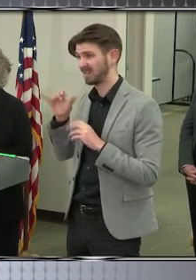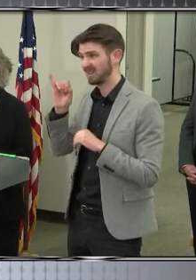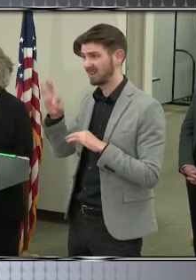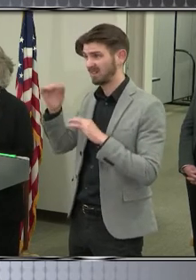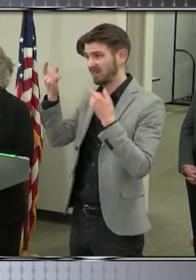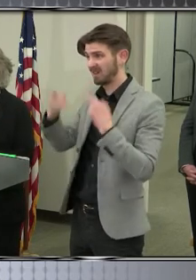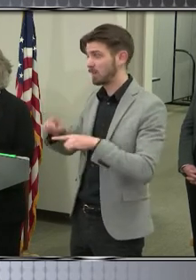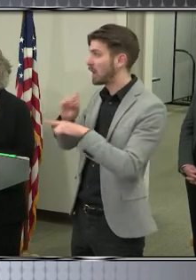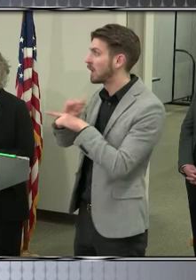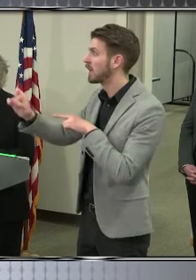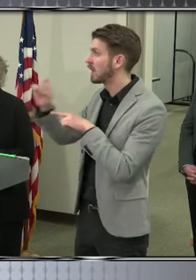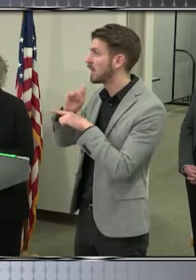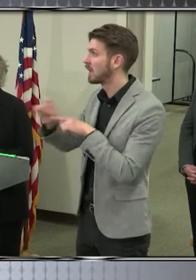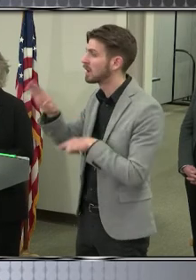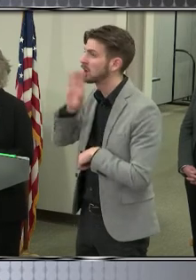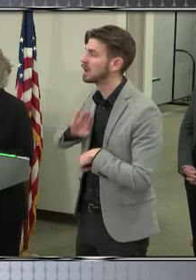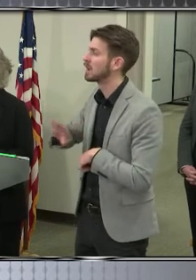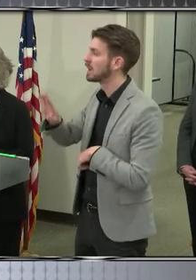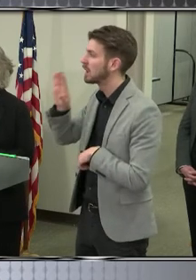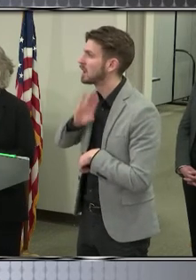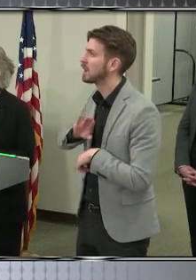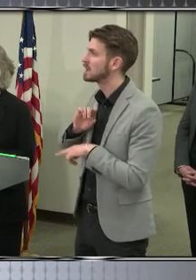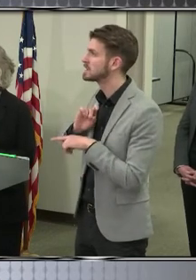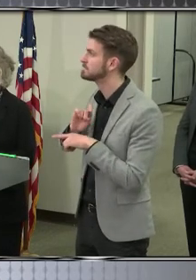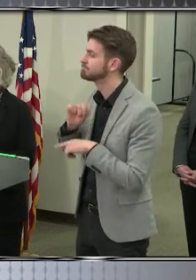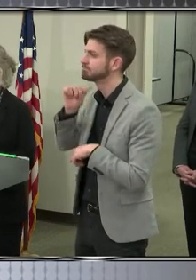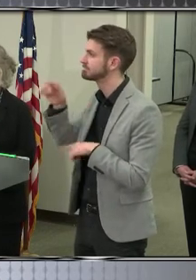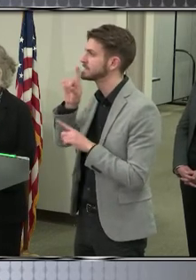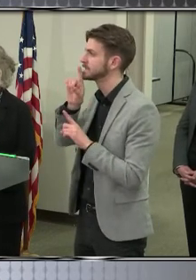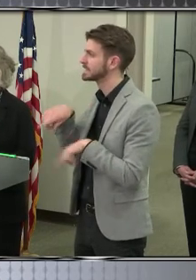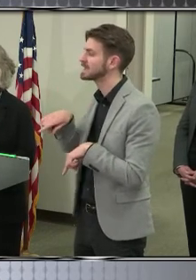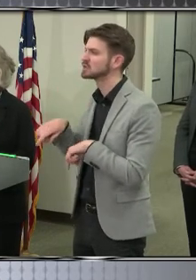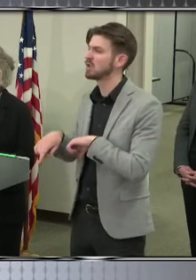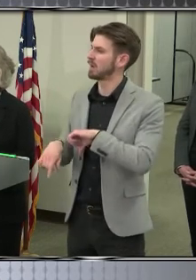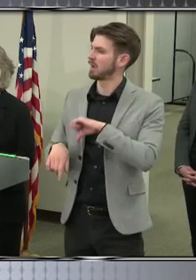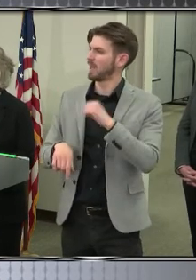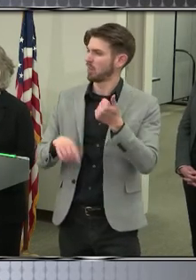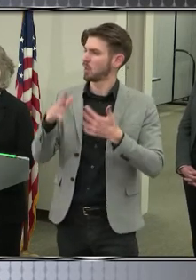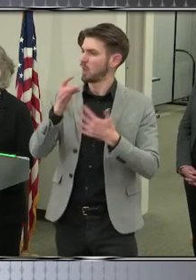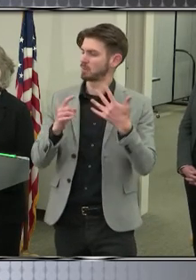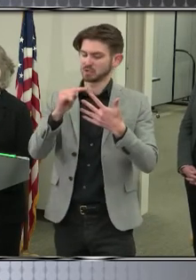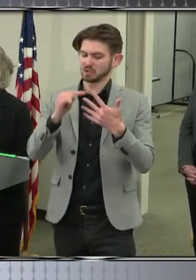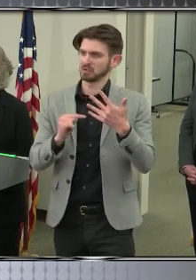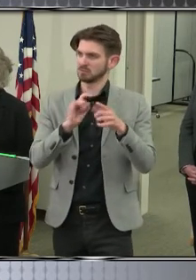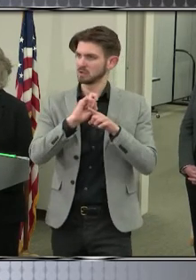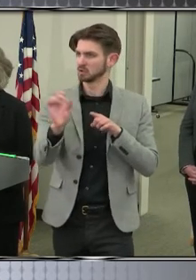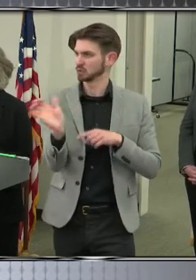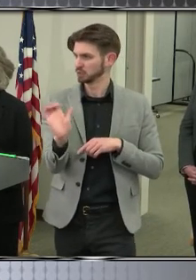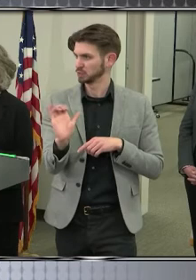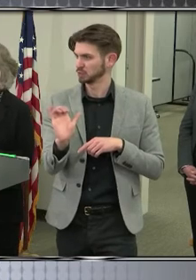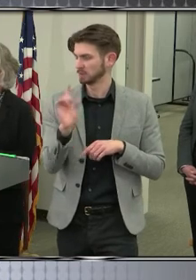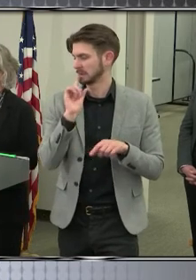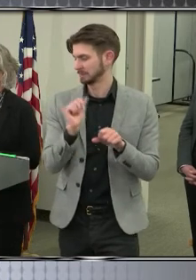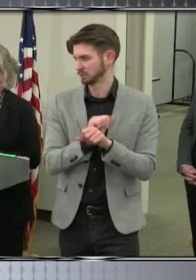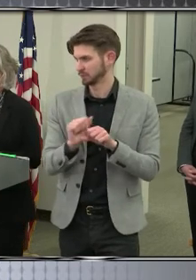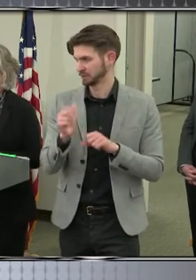the time that you would like, that there are options of expertise that you could call to. Absolutely.